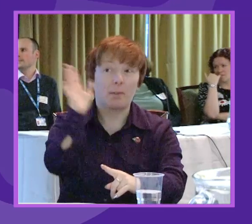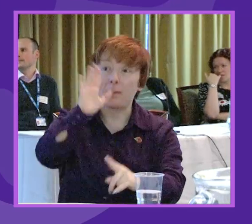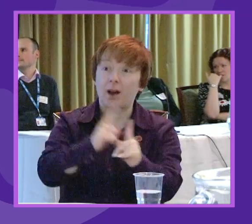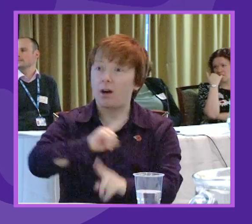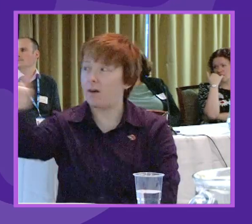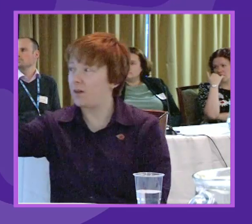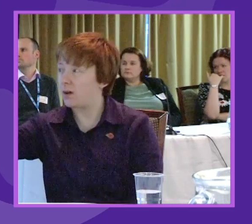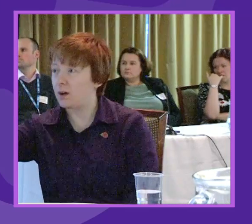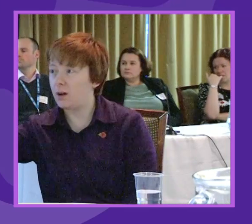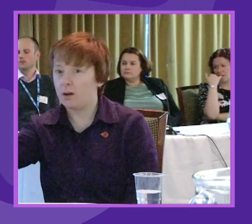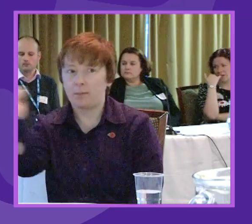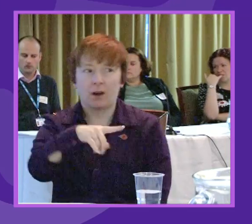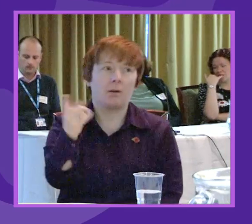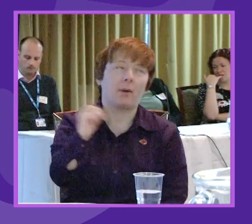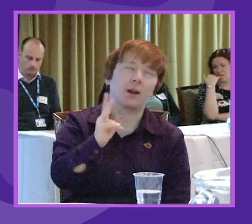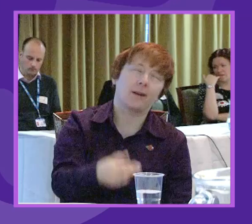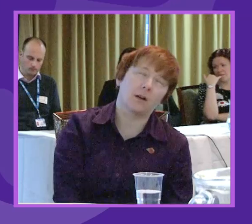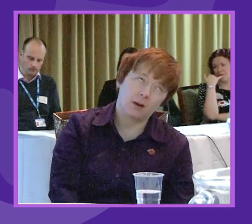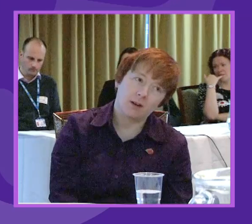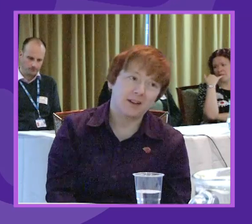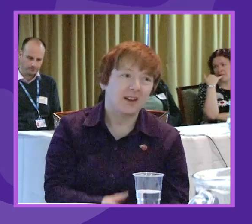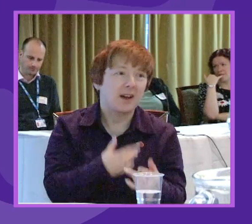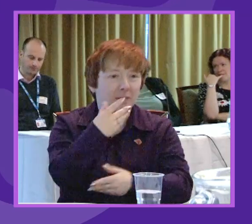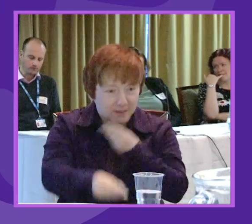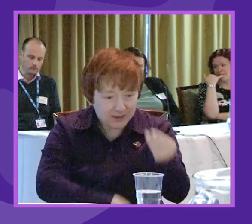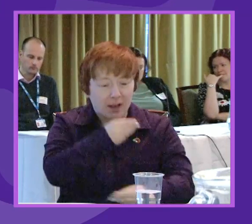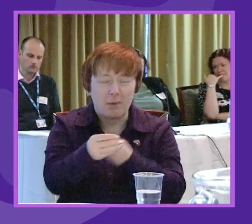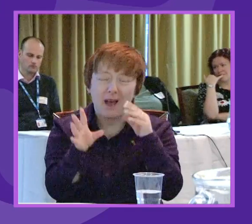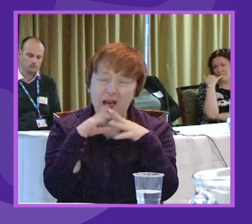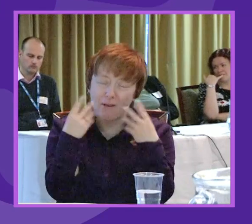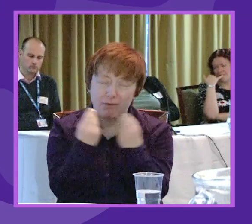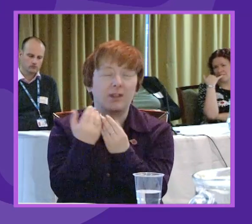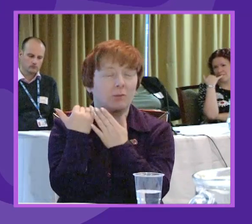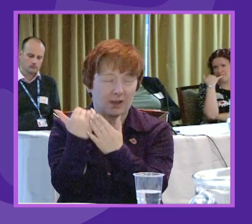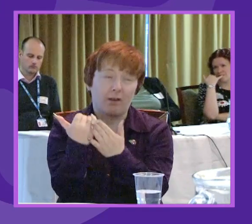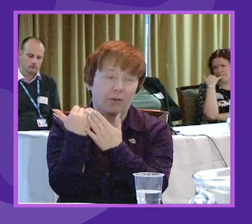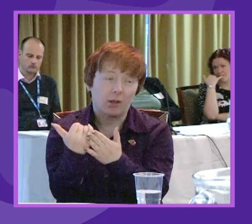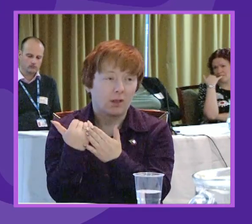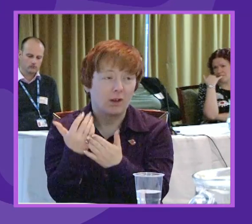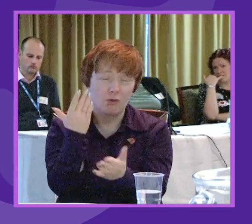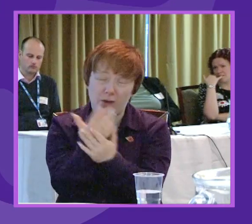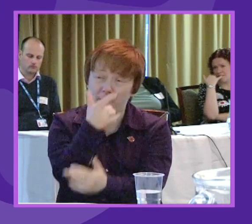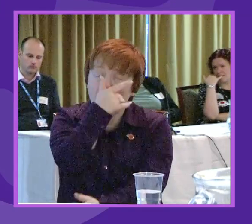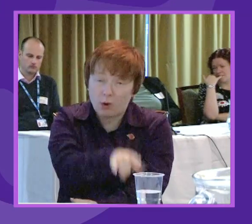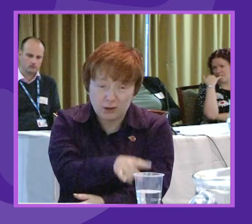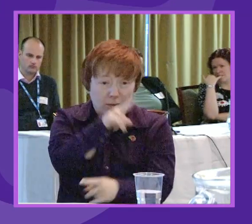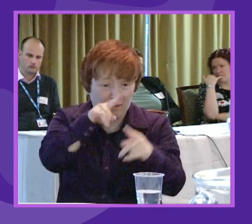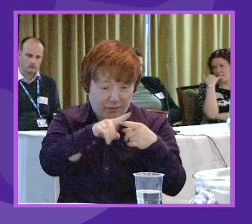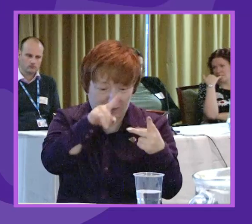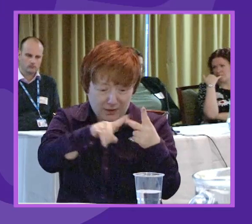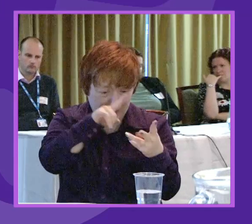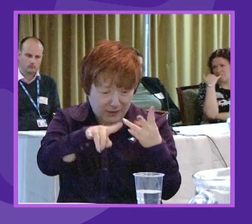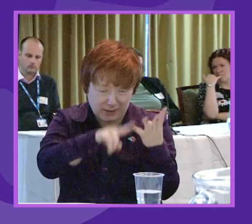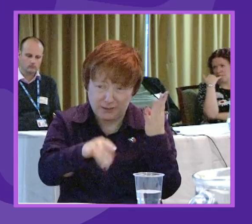despondent at times when I returned back on the ward, despite them doing all those good things with me. Everything helped me. I've been